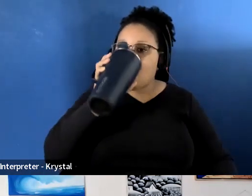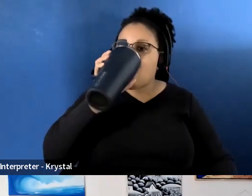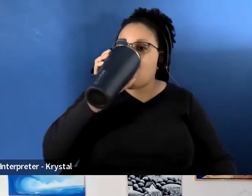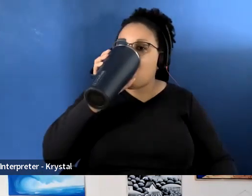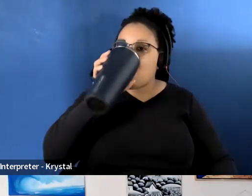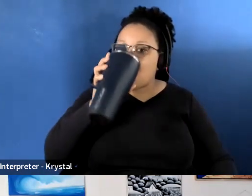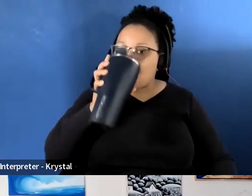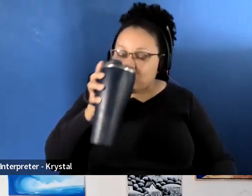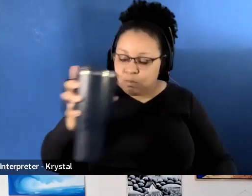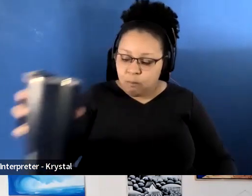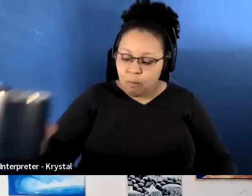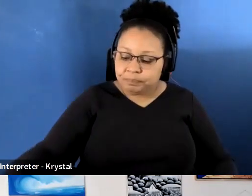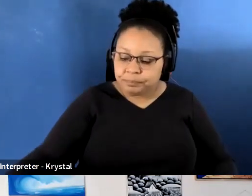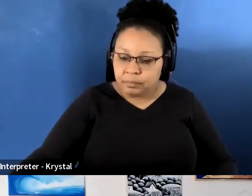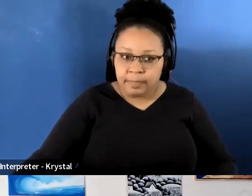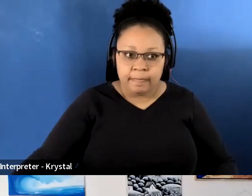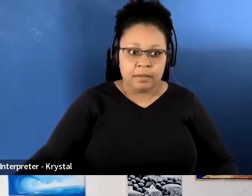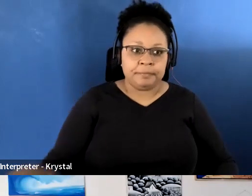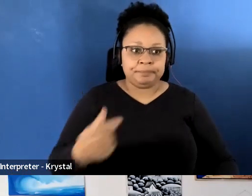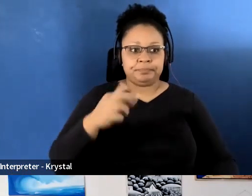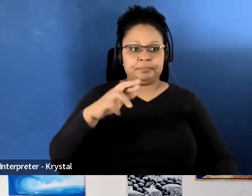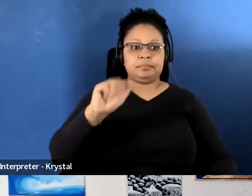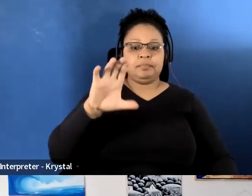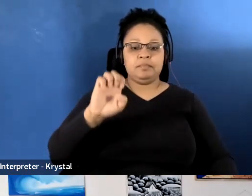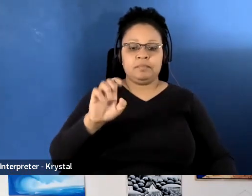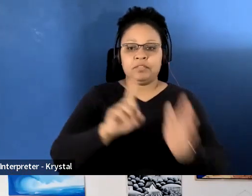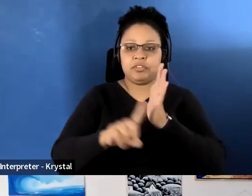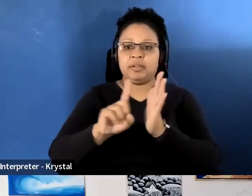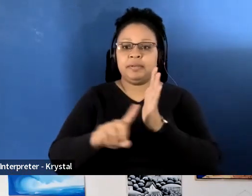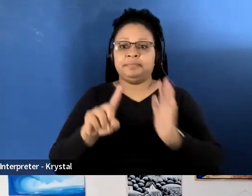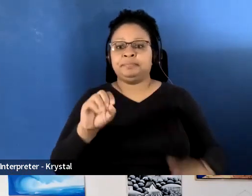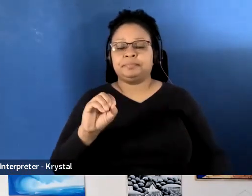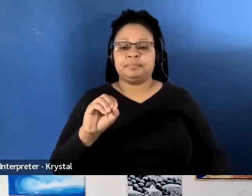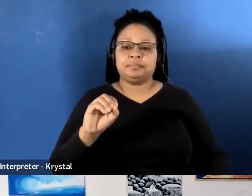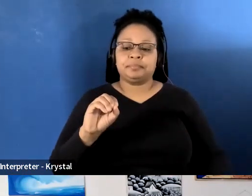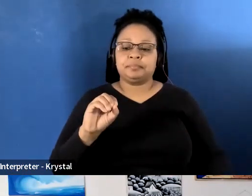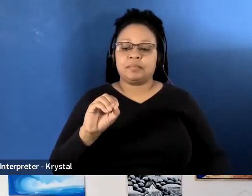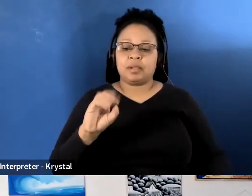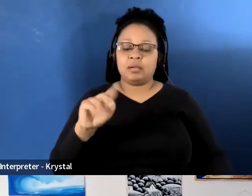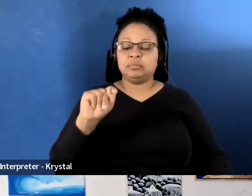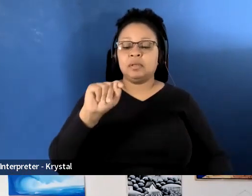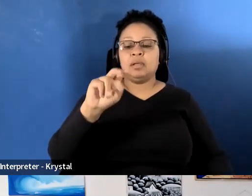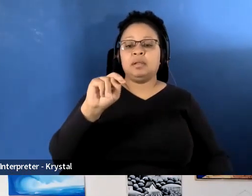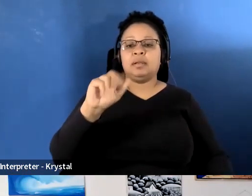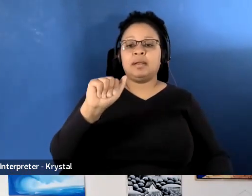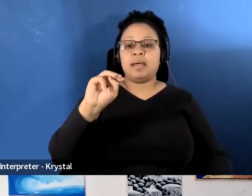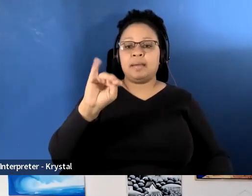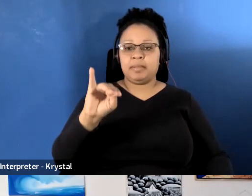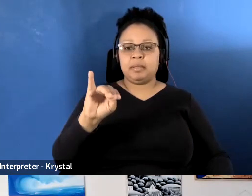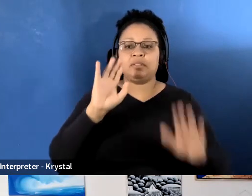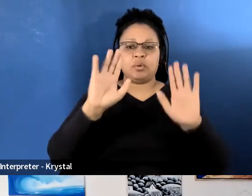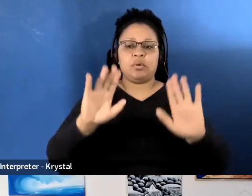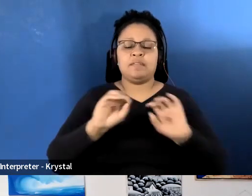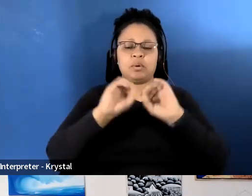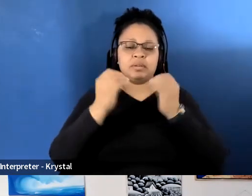There is Grace. Check out NAMI.org website. NAMI is a phenomenal organization with